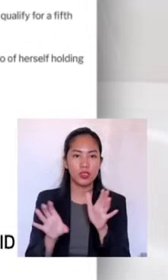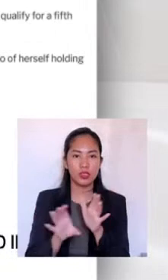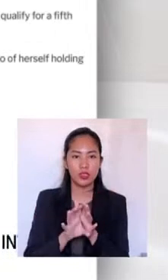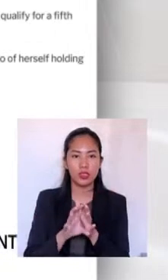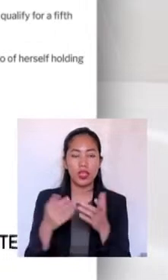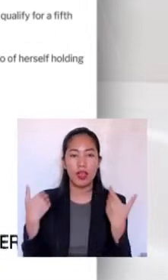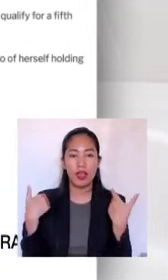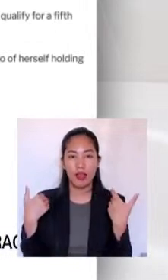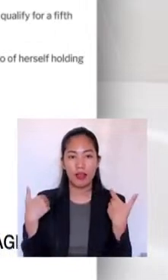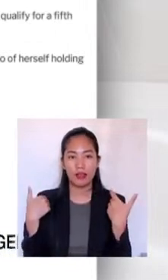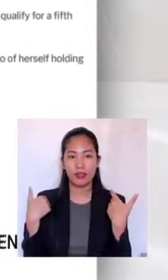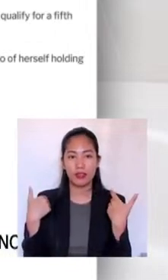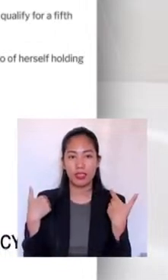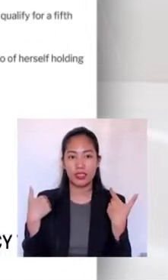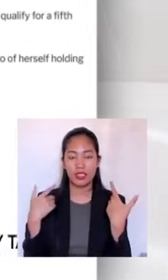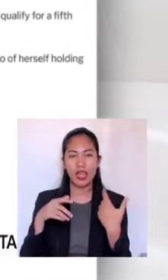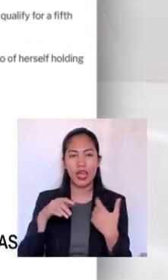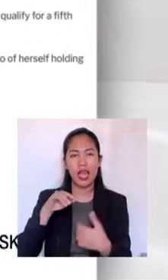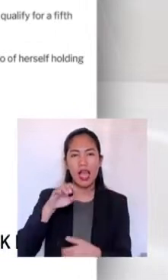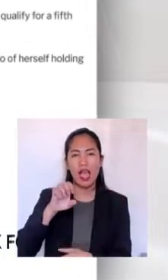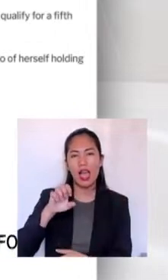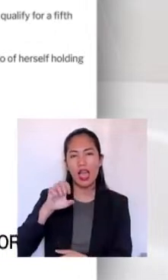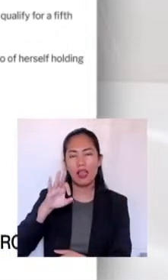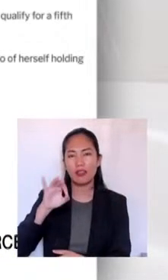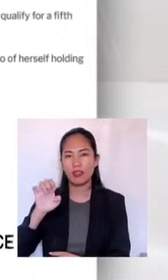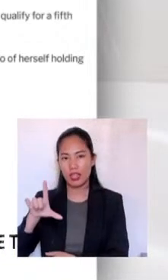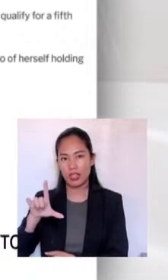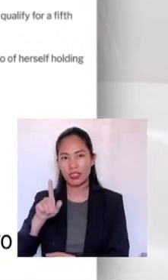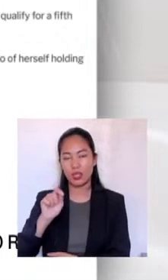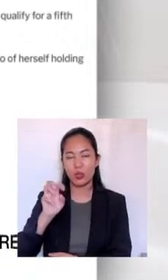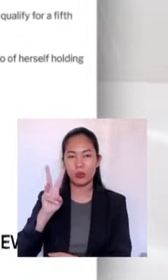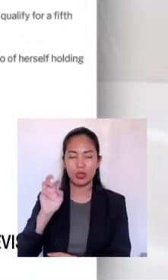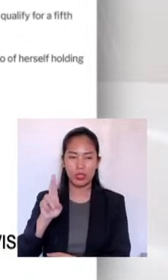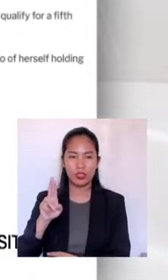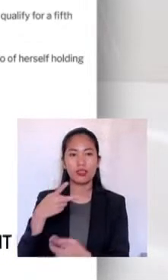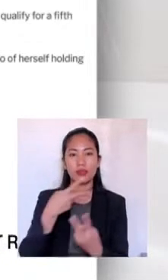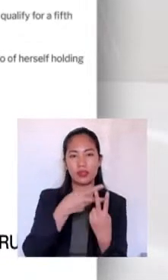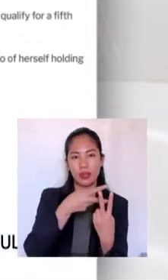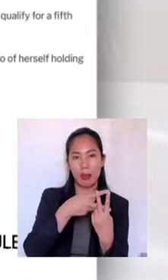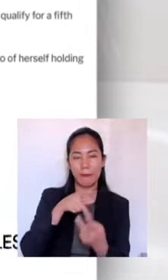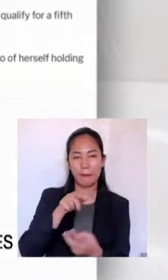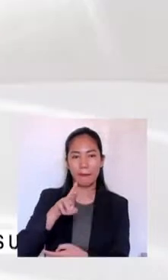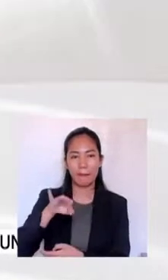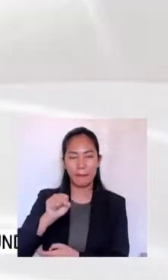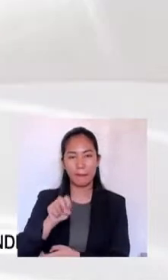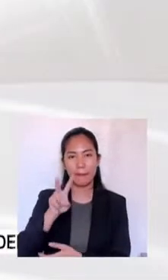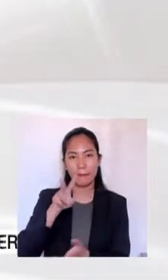Tower and adding the hashtag Paris2024. For more on this story, head on over to